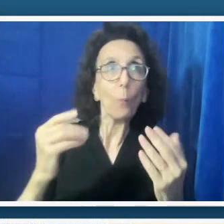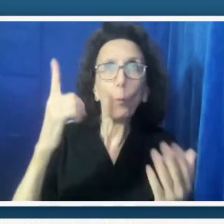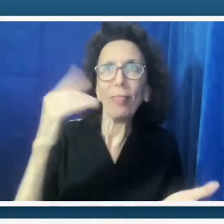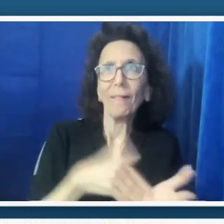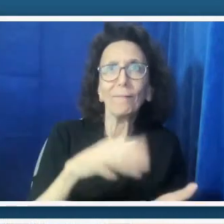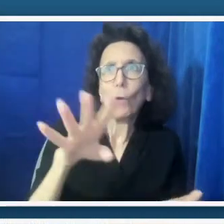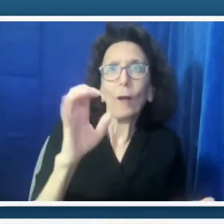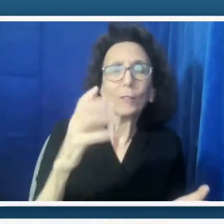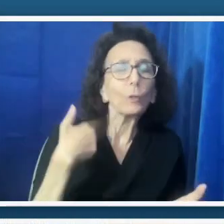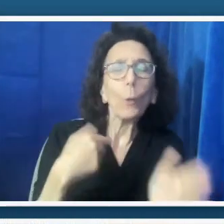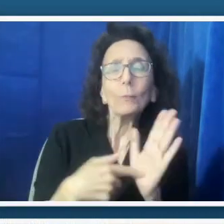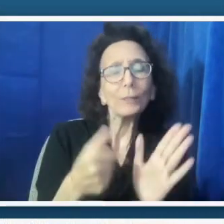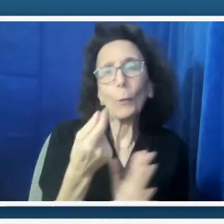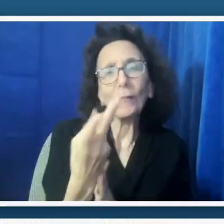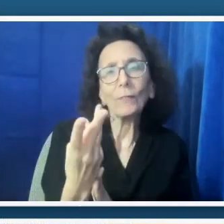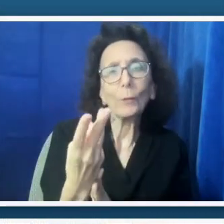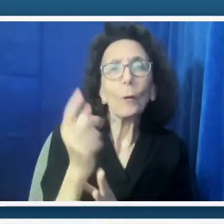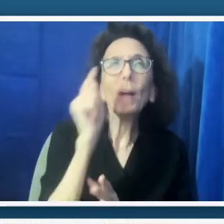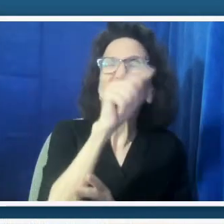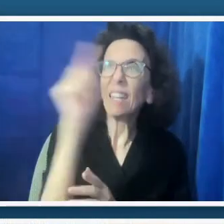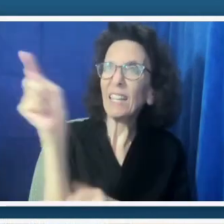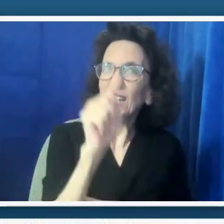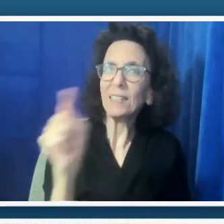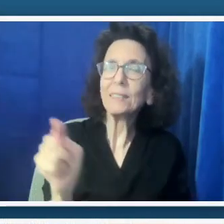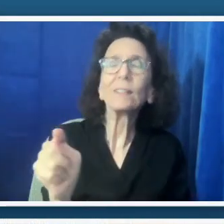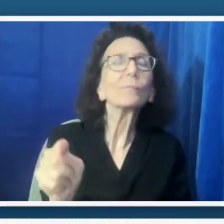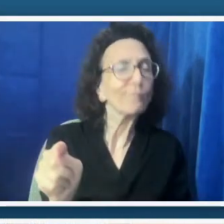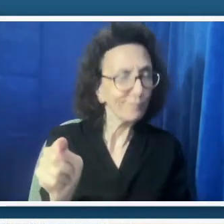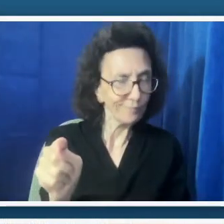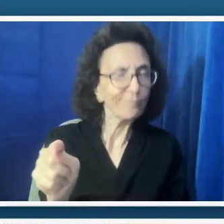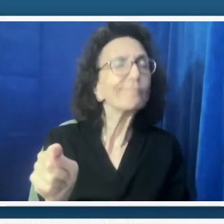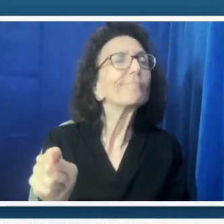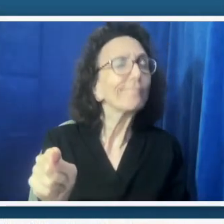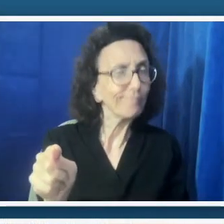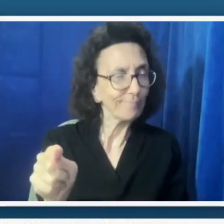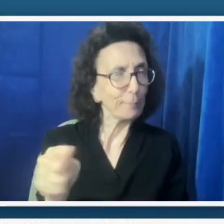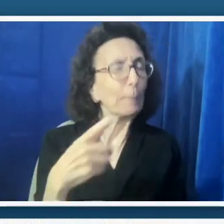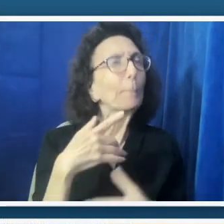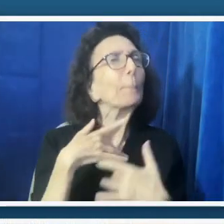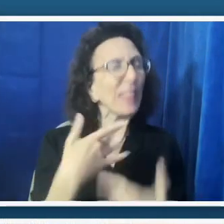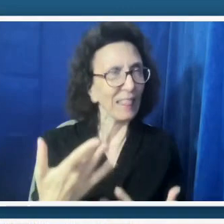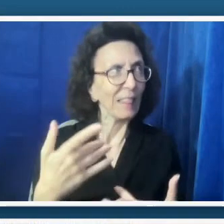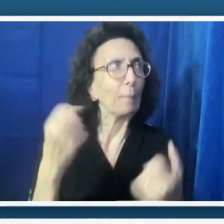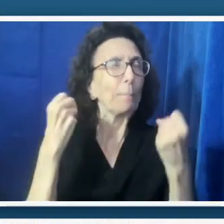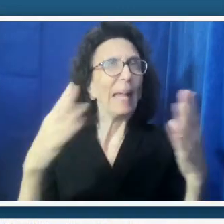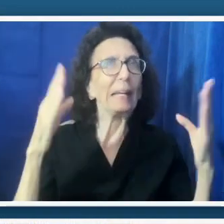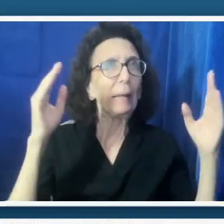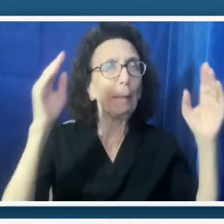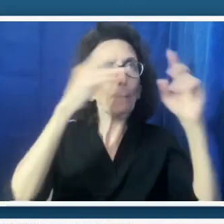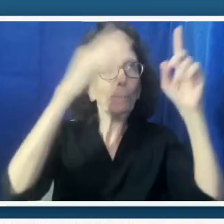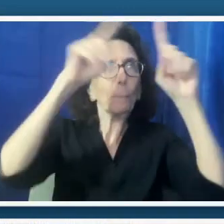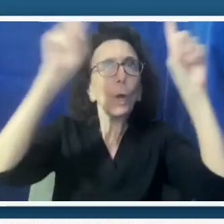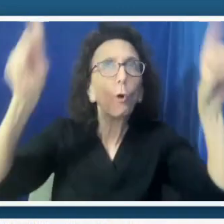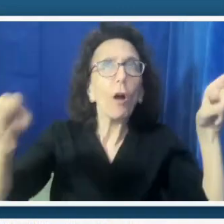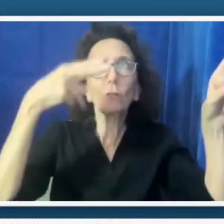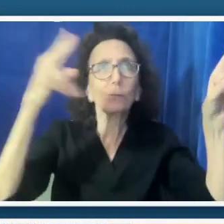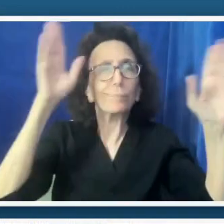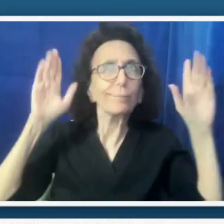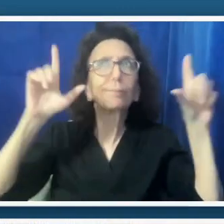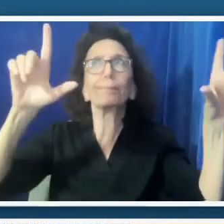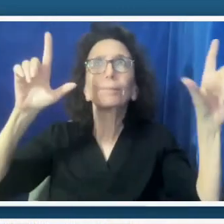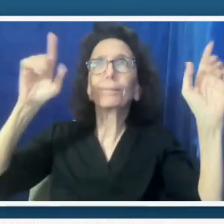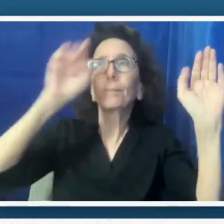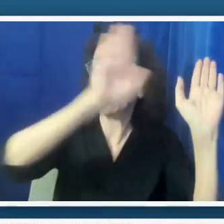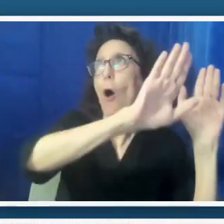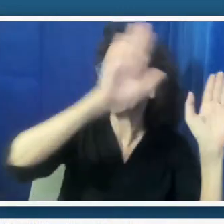are really emblematic of the themes that you see. And so I picked these not as sort of